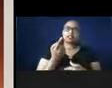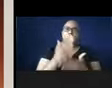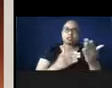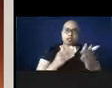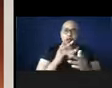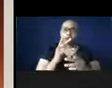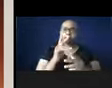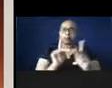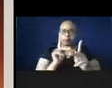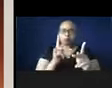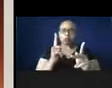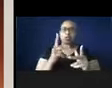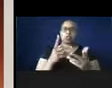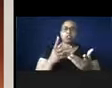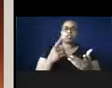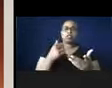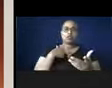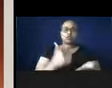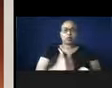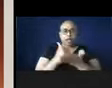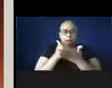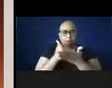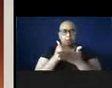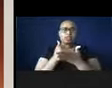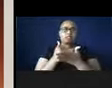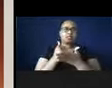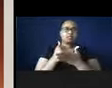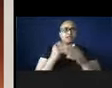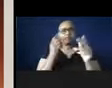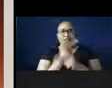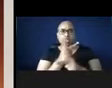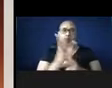each individual division's